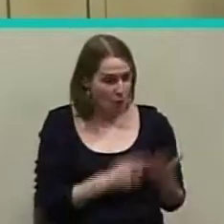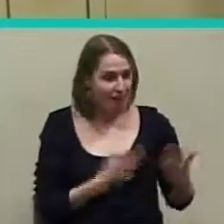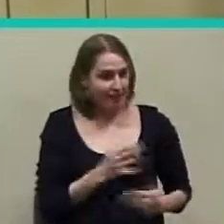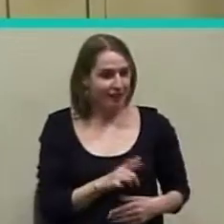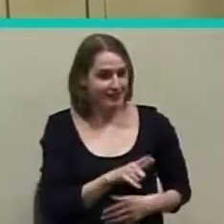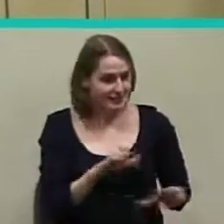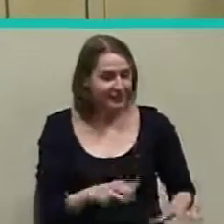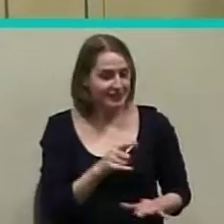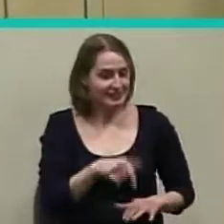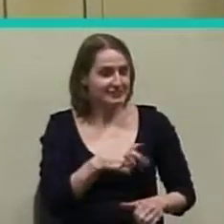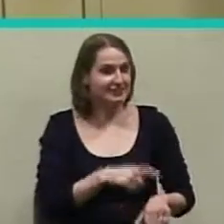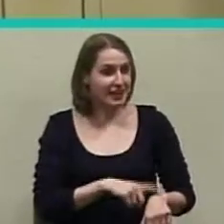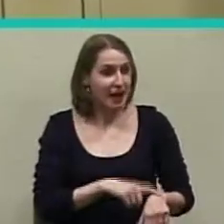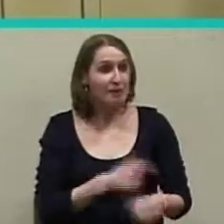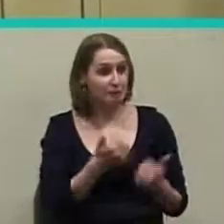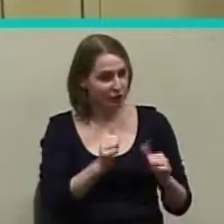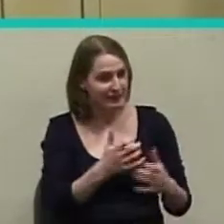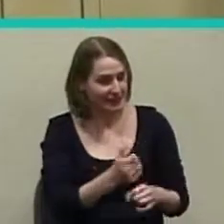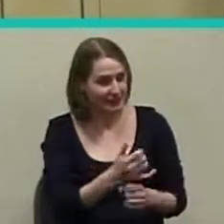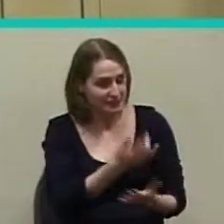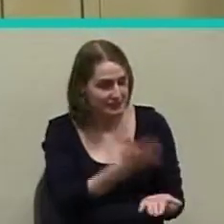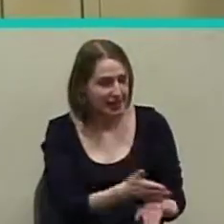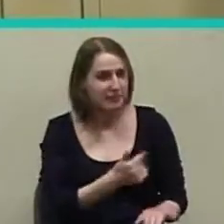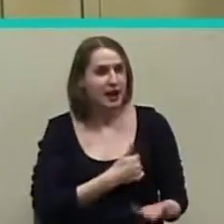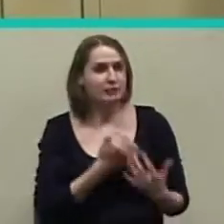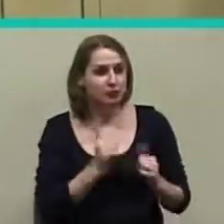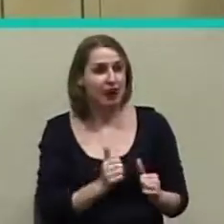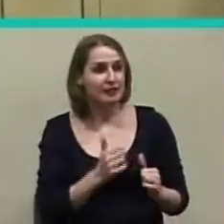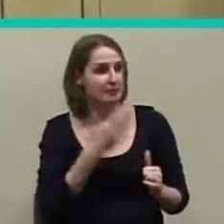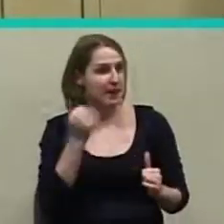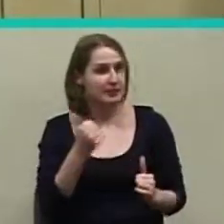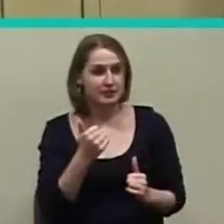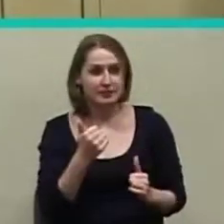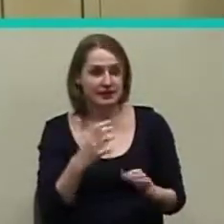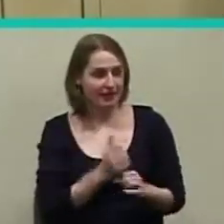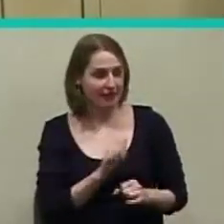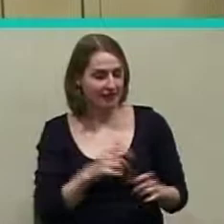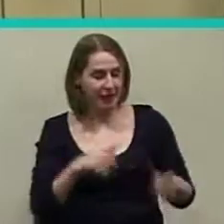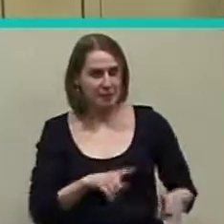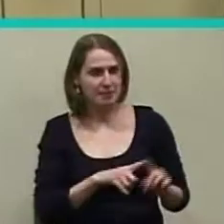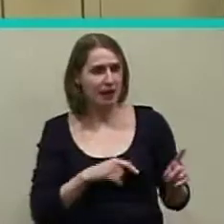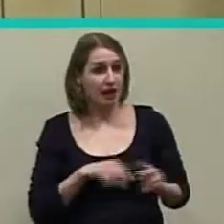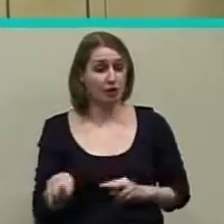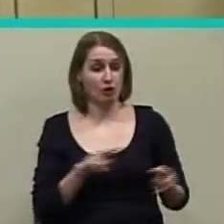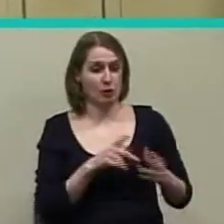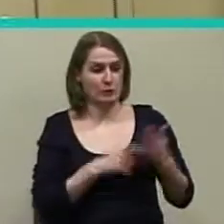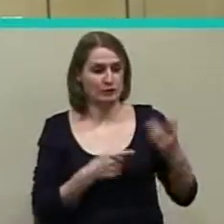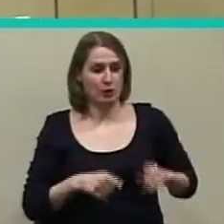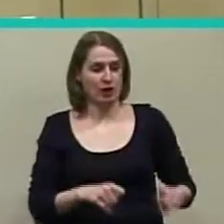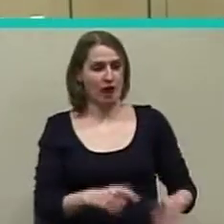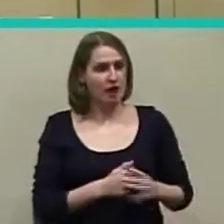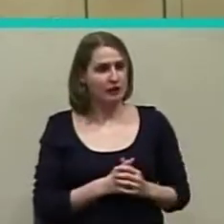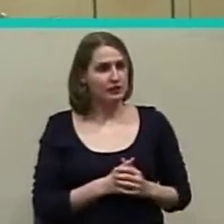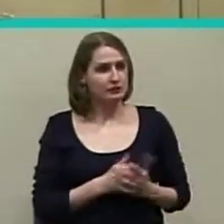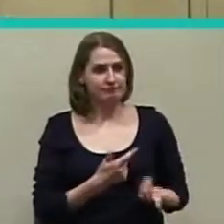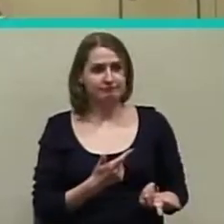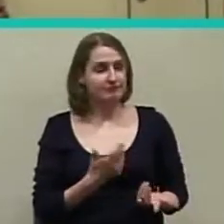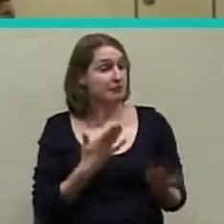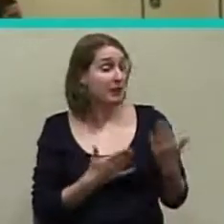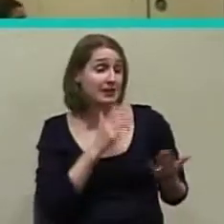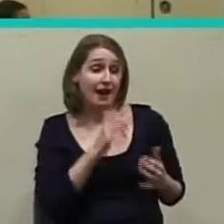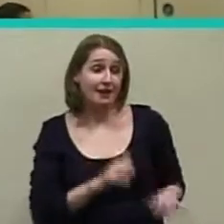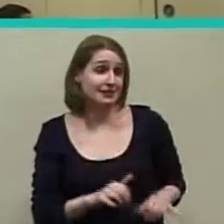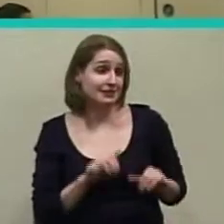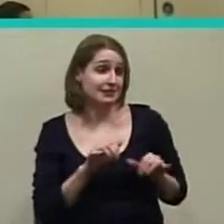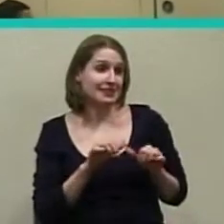Right? And I am doing the best job I can to make this happen. But as I look at what's going on, I tend to not be particularly consistent. This kid can